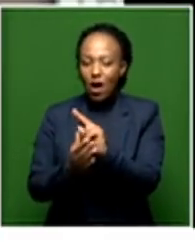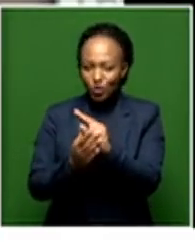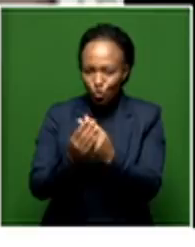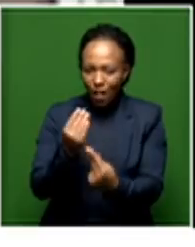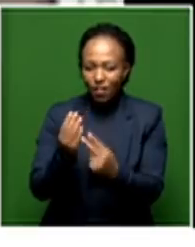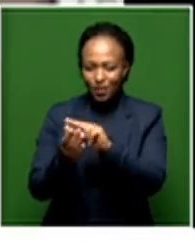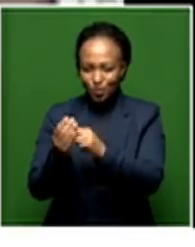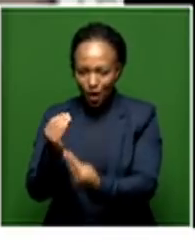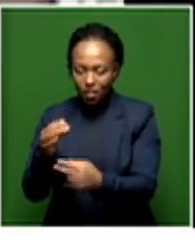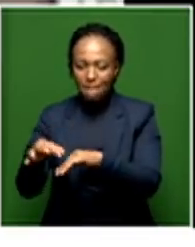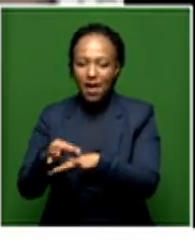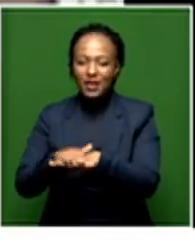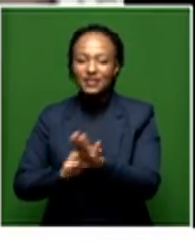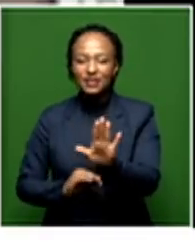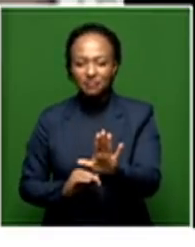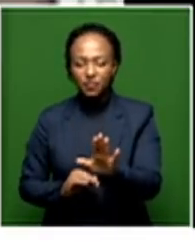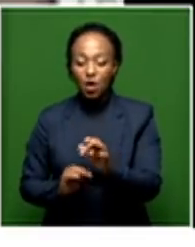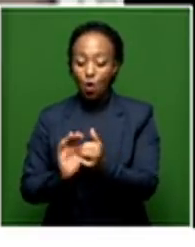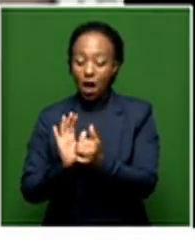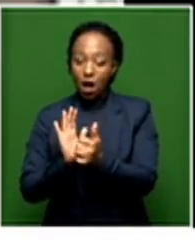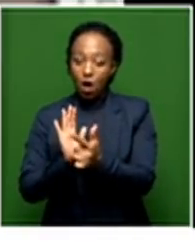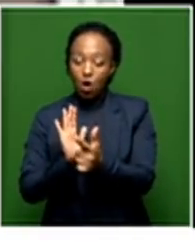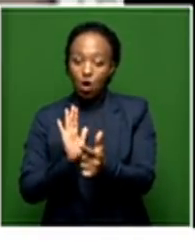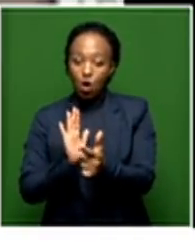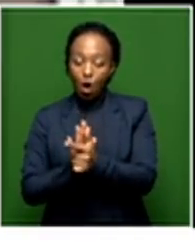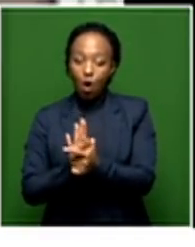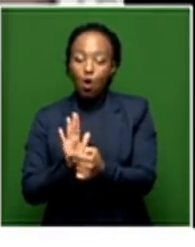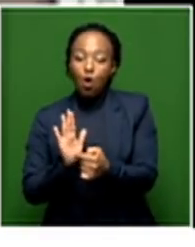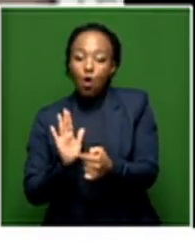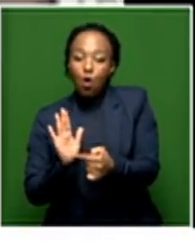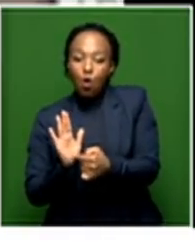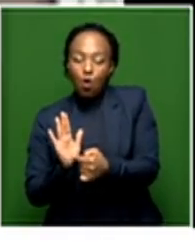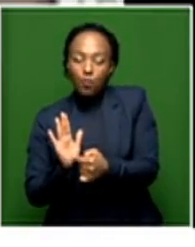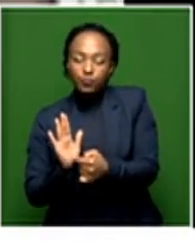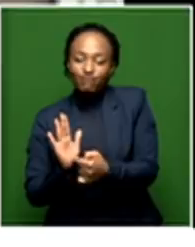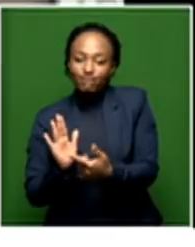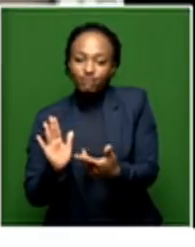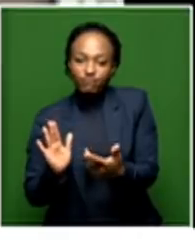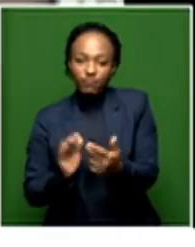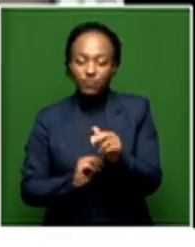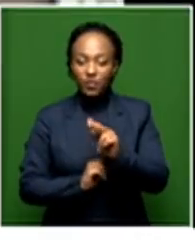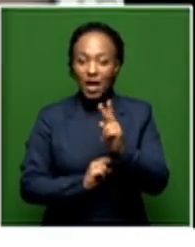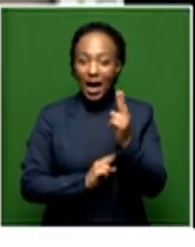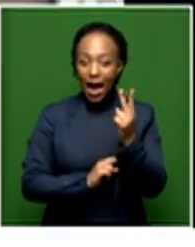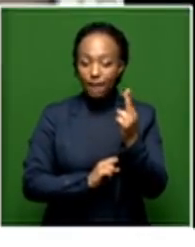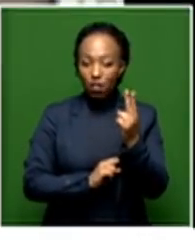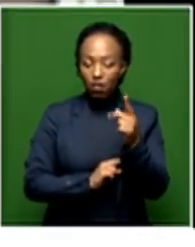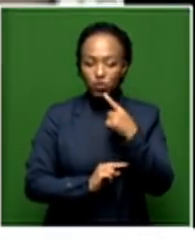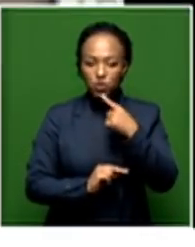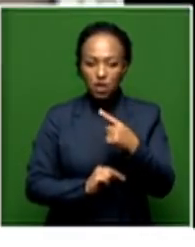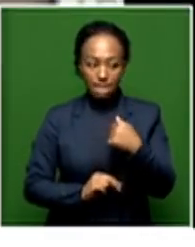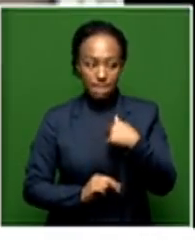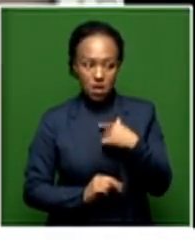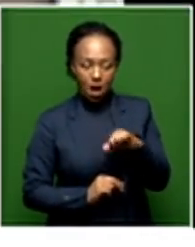when in terms of the law, this dualism is either by the couple itself, that me and my husband